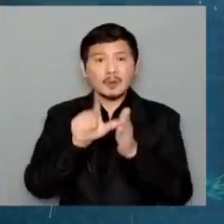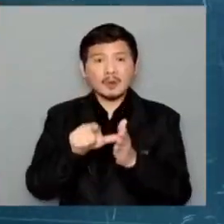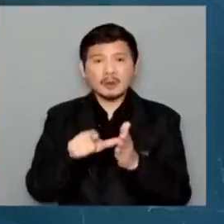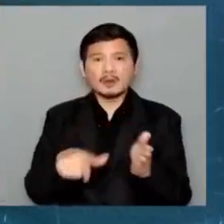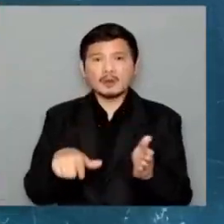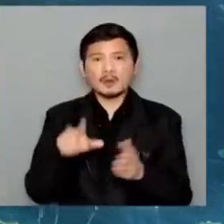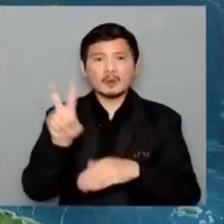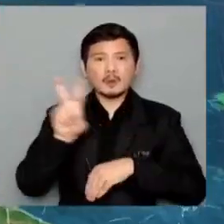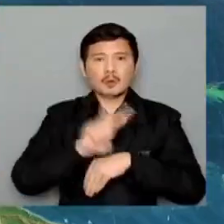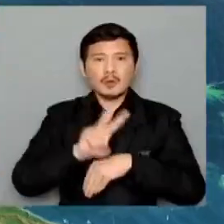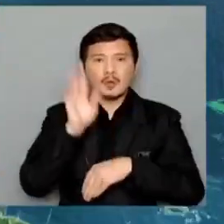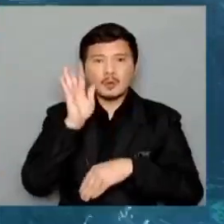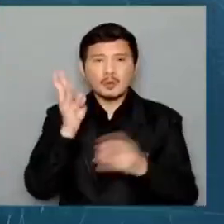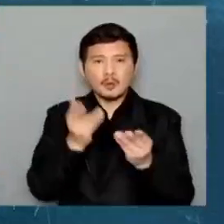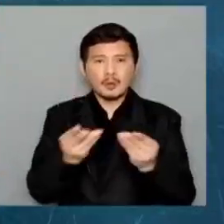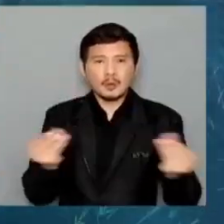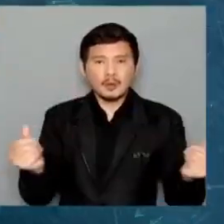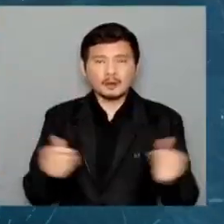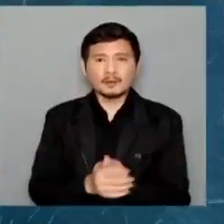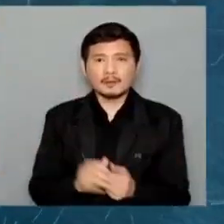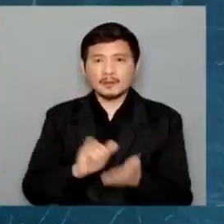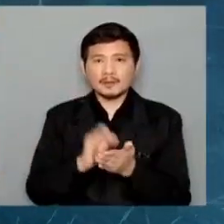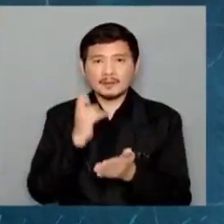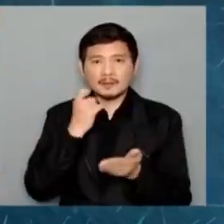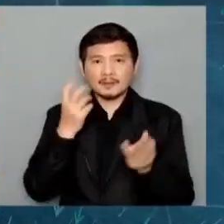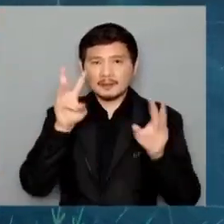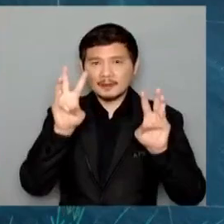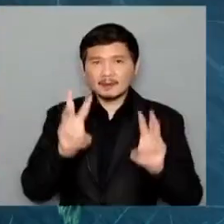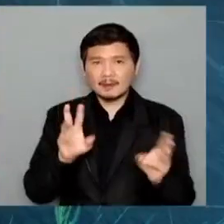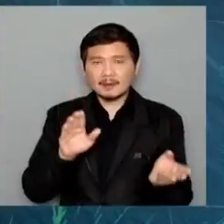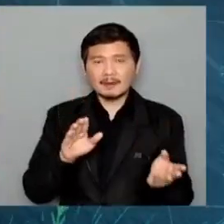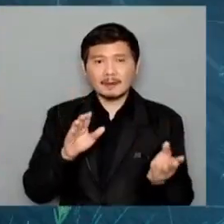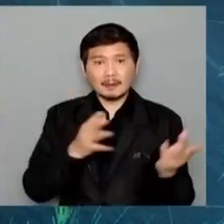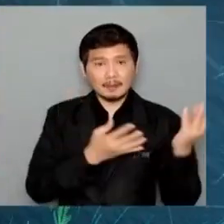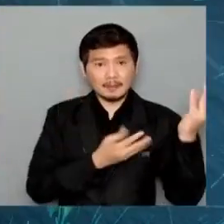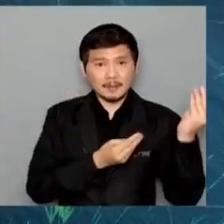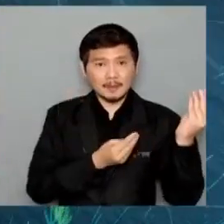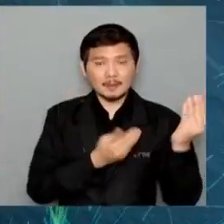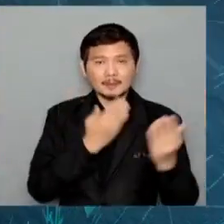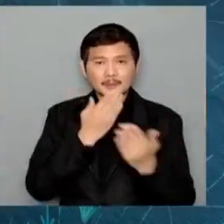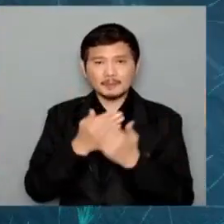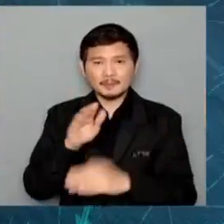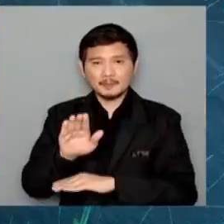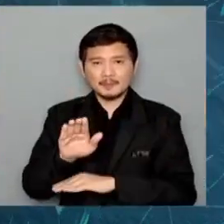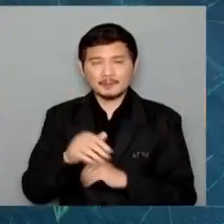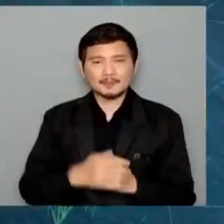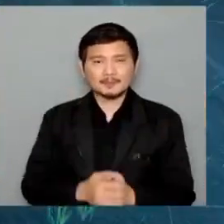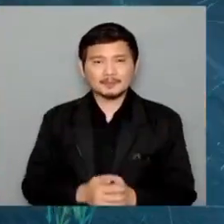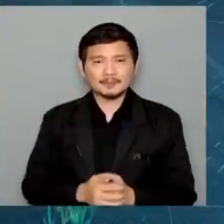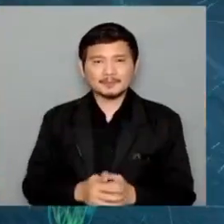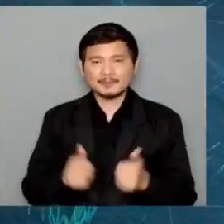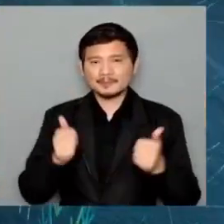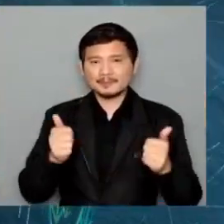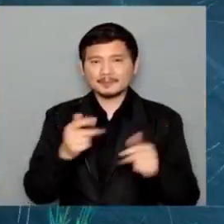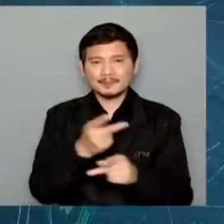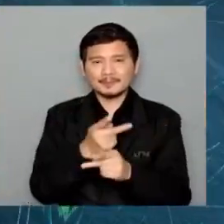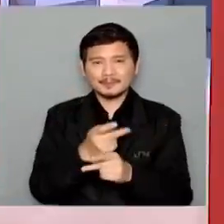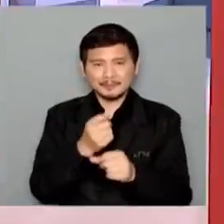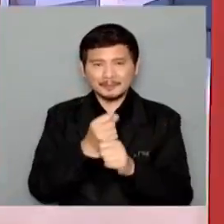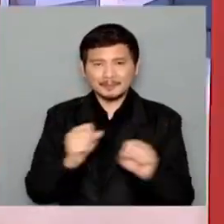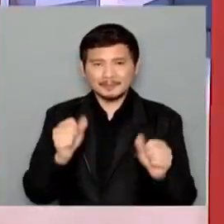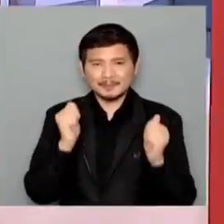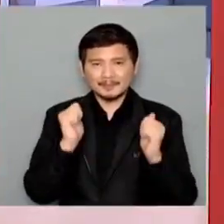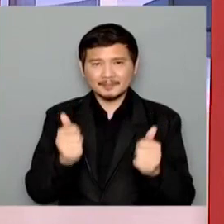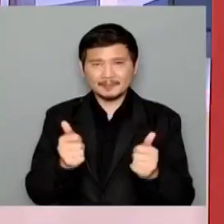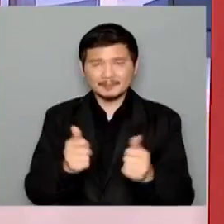hours. And that's the latest from Pag-asa. This is Anna Clorin Horda. Good afternoon. Thanks a lot, Anna. Take care. Keep safe to you and the rest of the